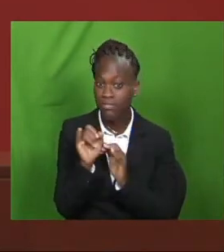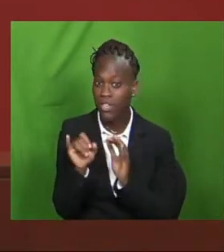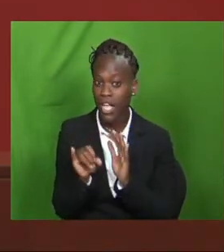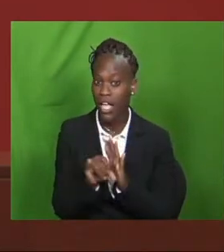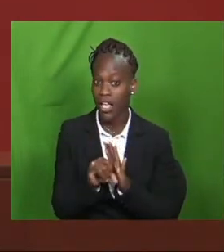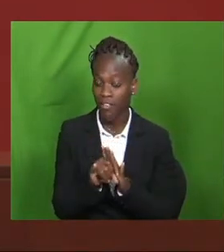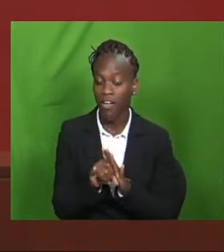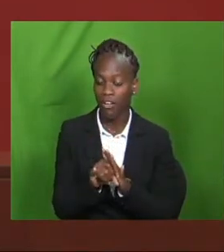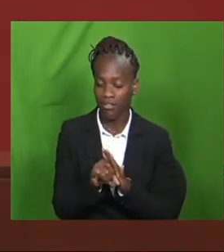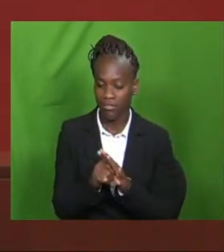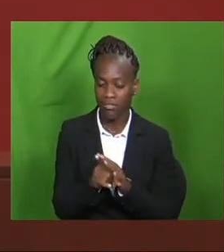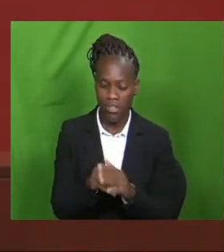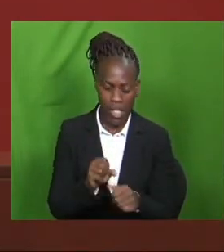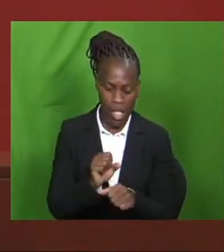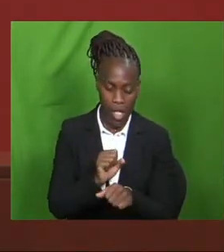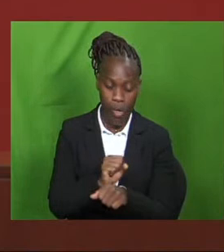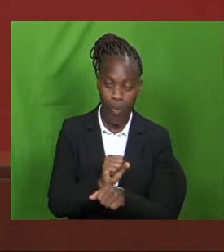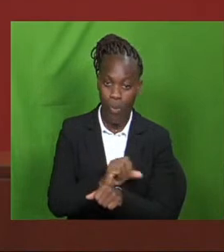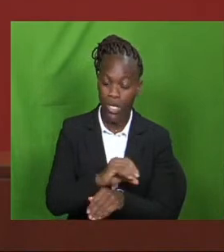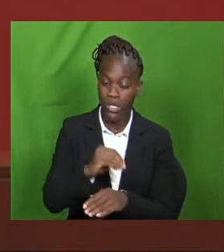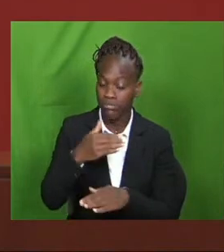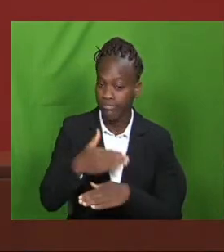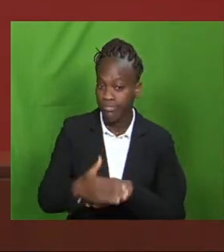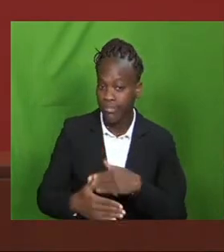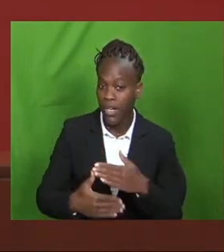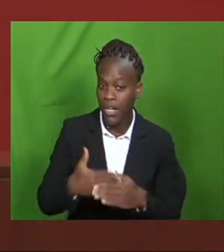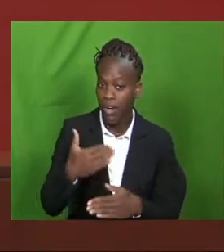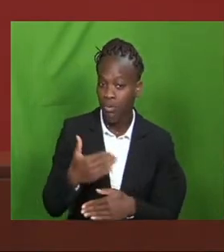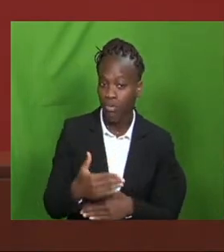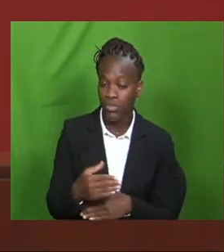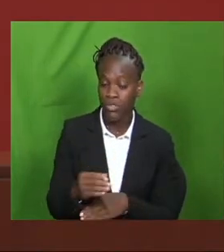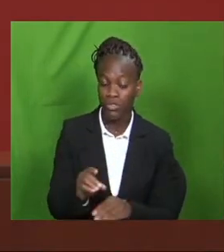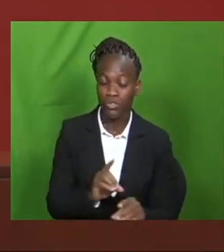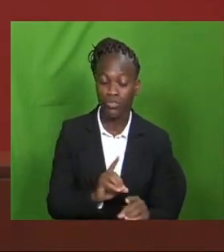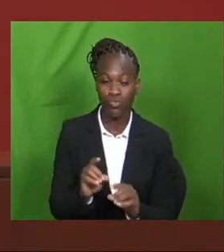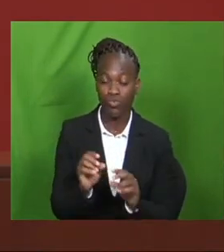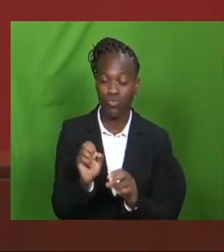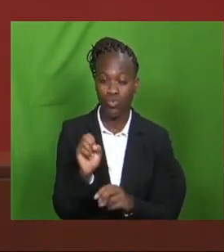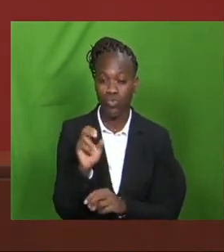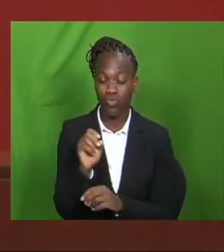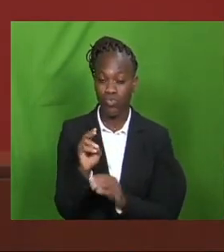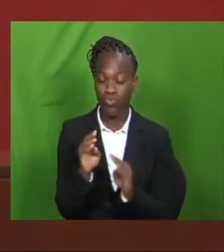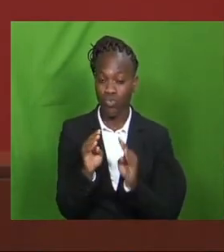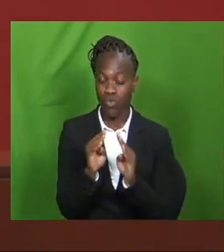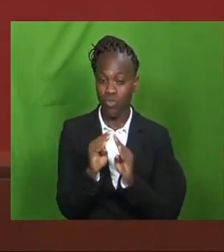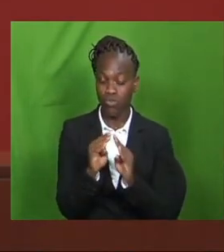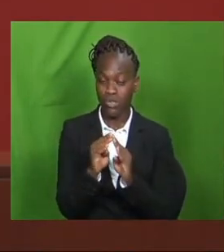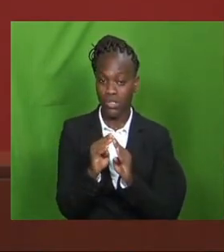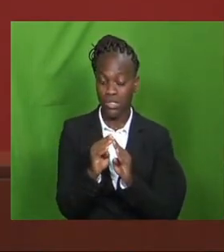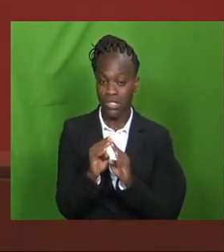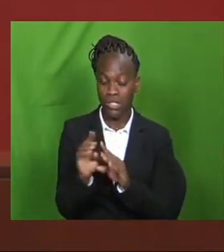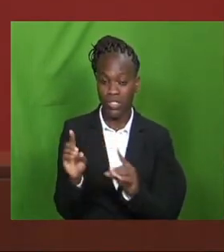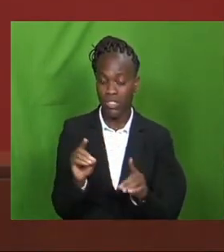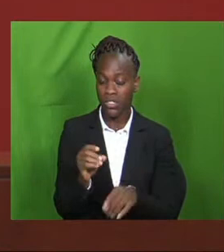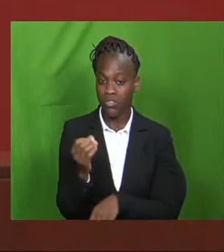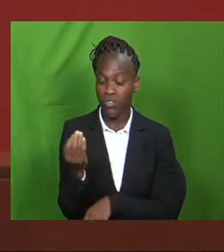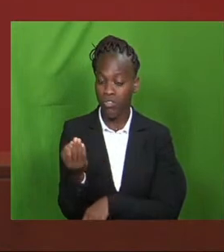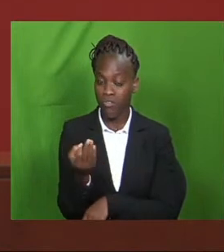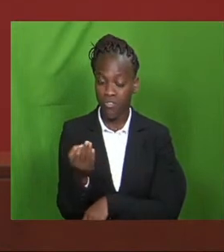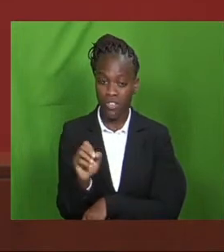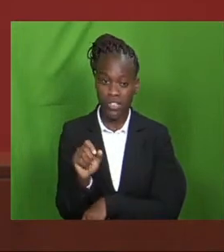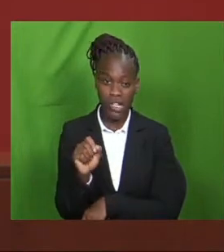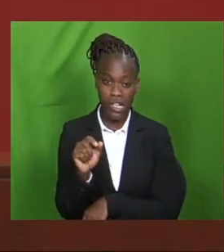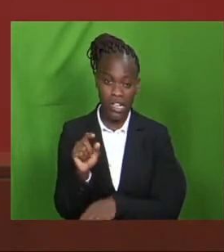the votes and proceedings of the 12th sitting held on Friday,